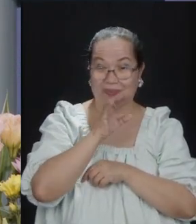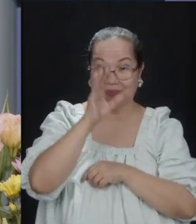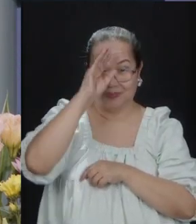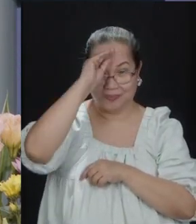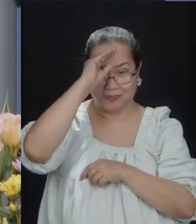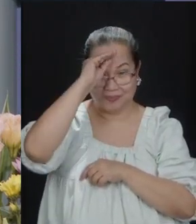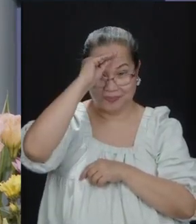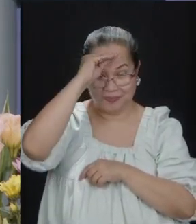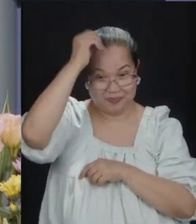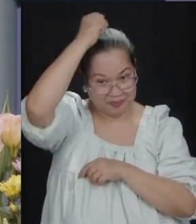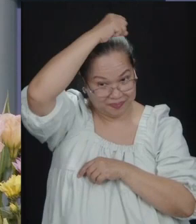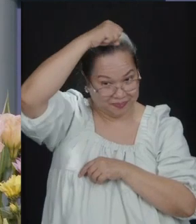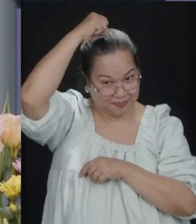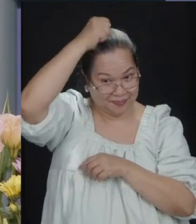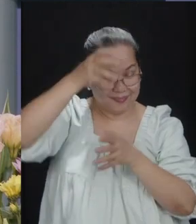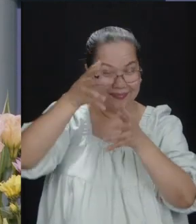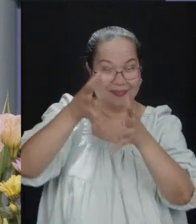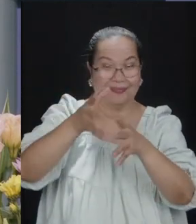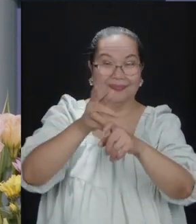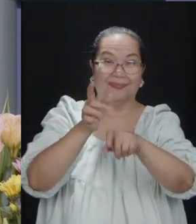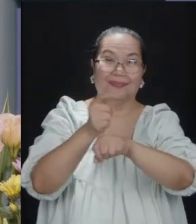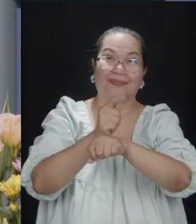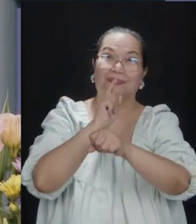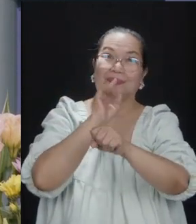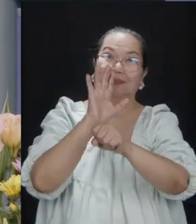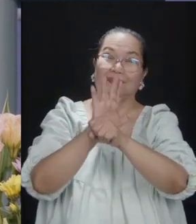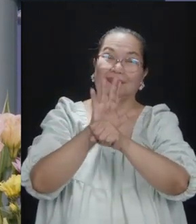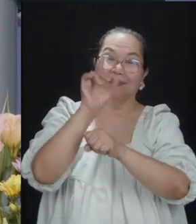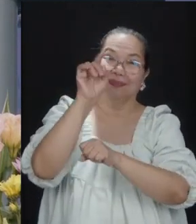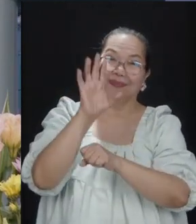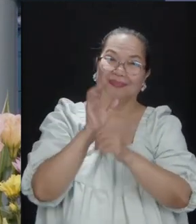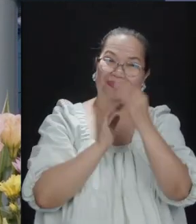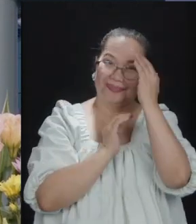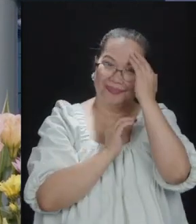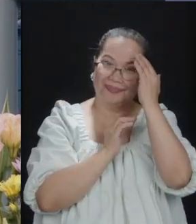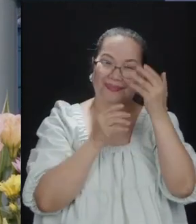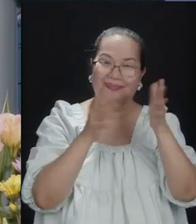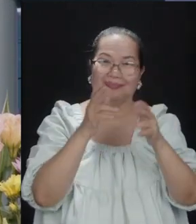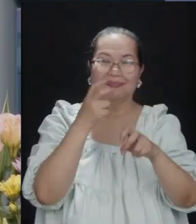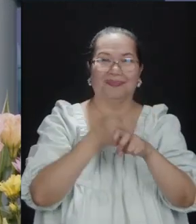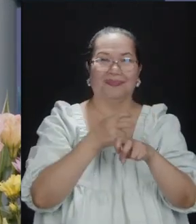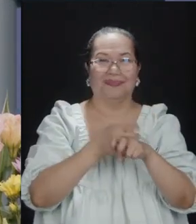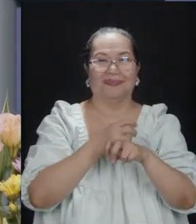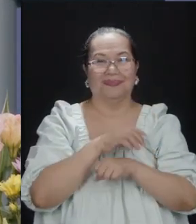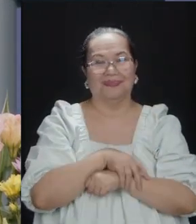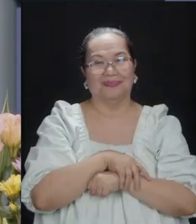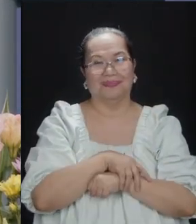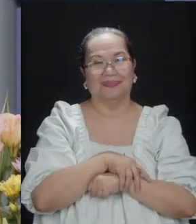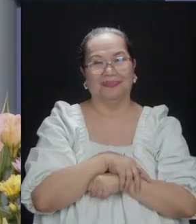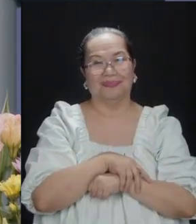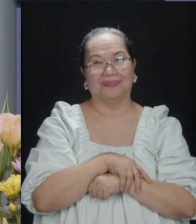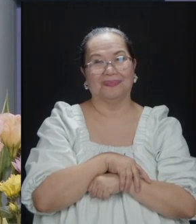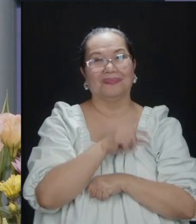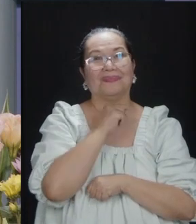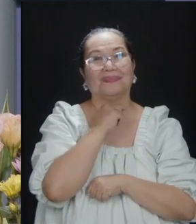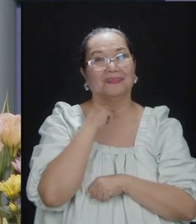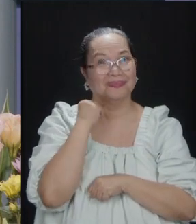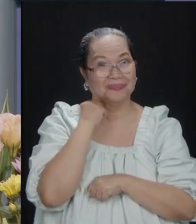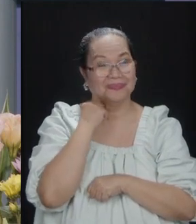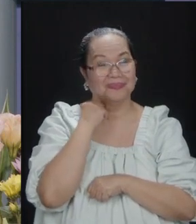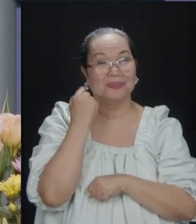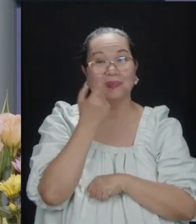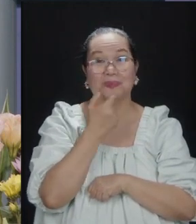the temple as she promised God. And you know, that's hard. The priesthood